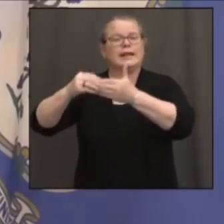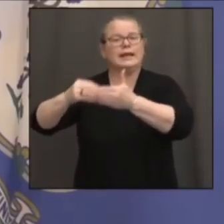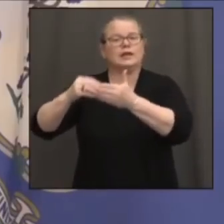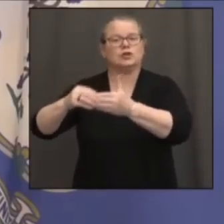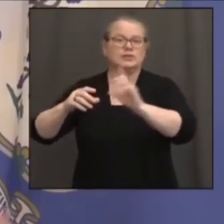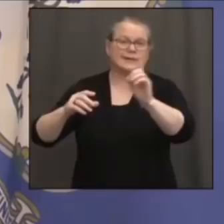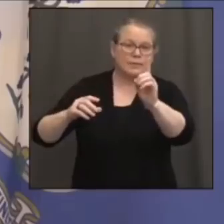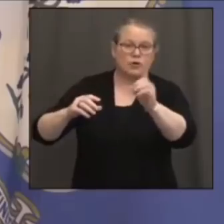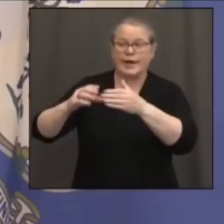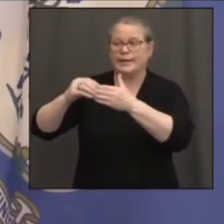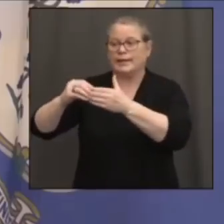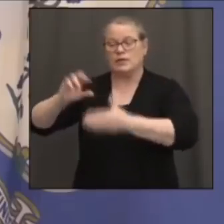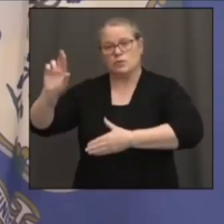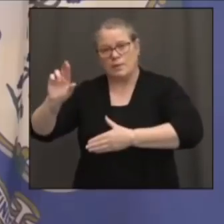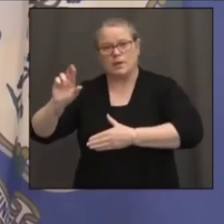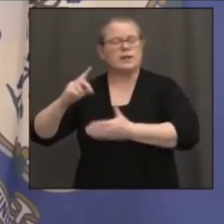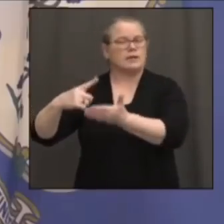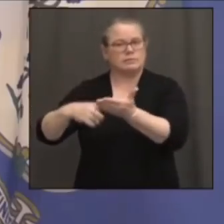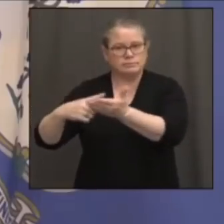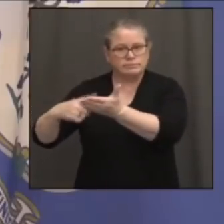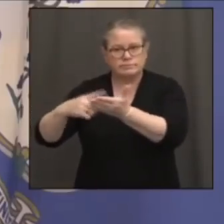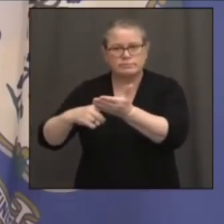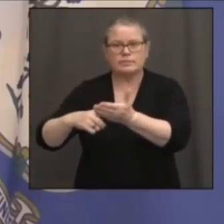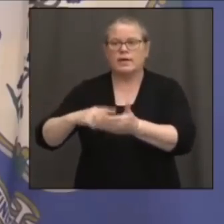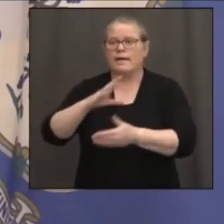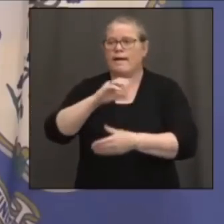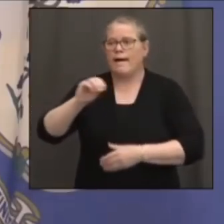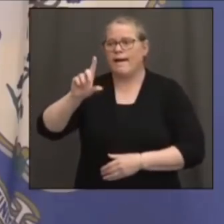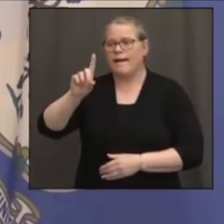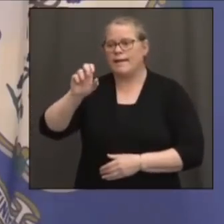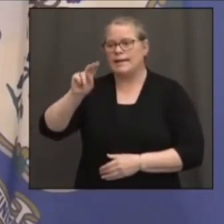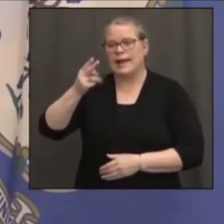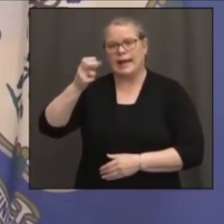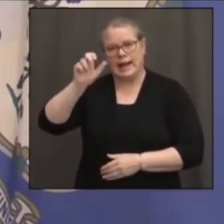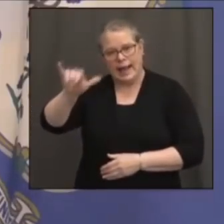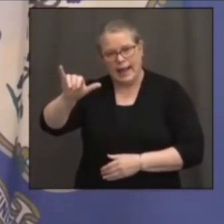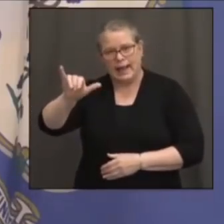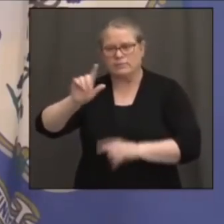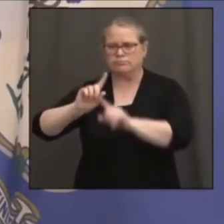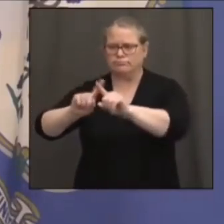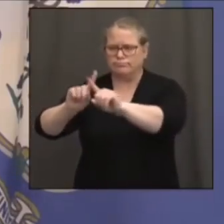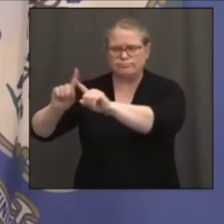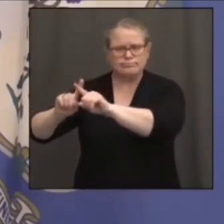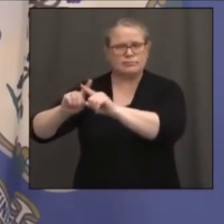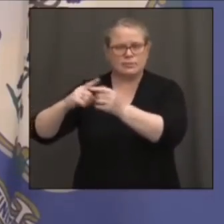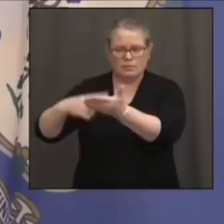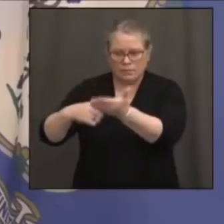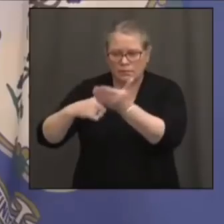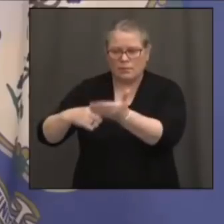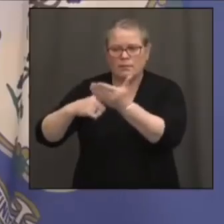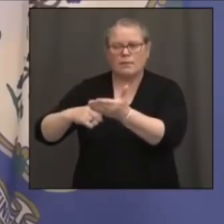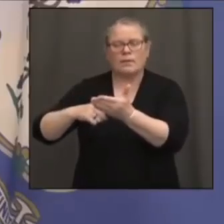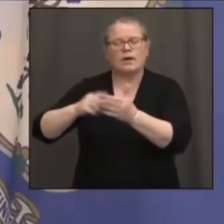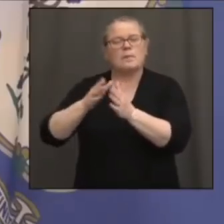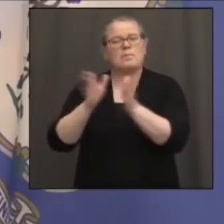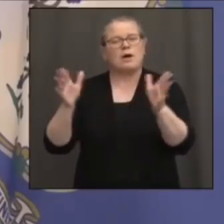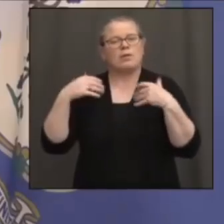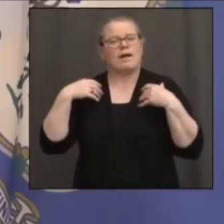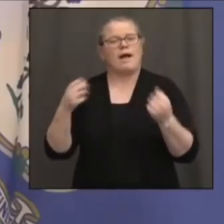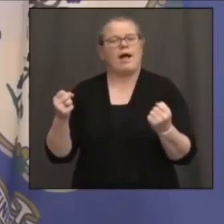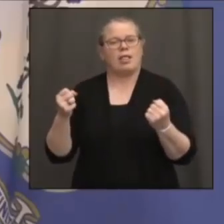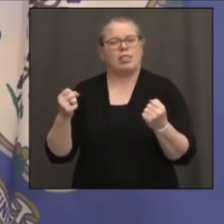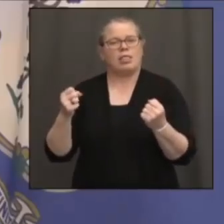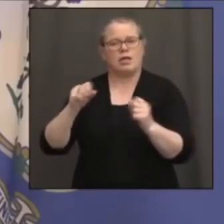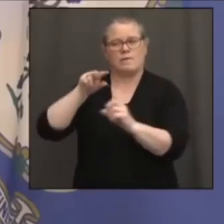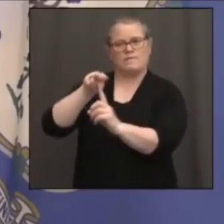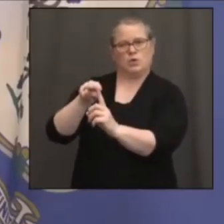gone through all of the different EOs, narrowing them down to just the ones from a public health point of view that really have to be